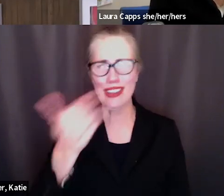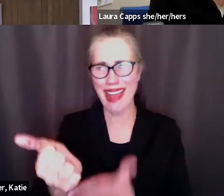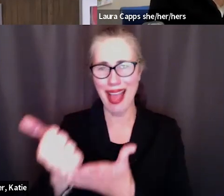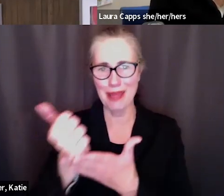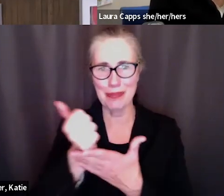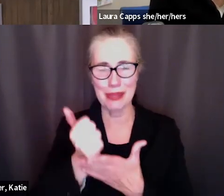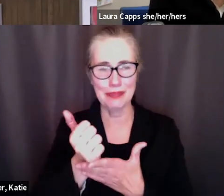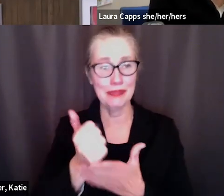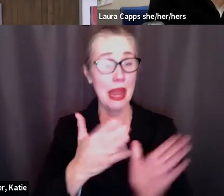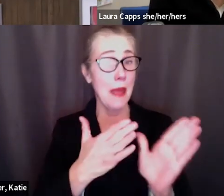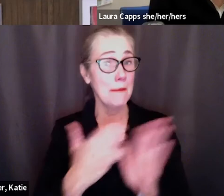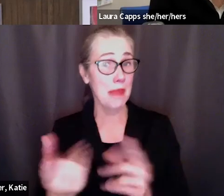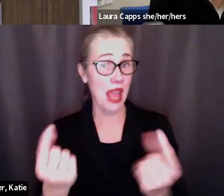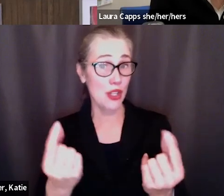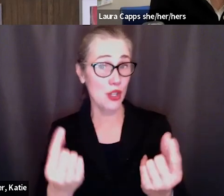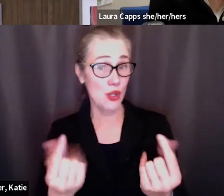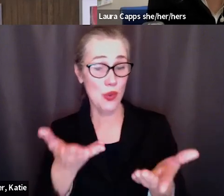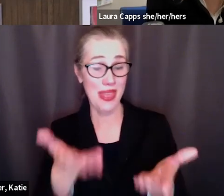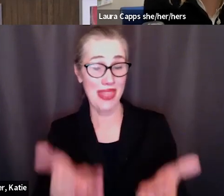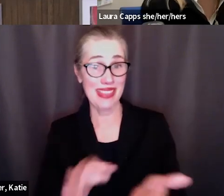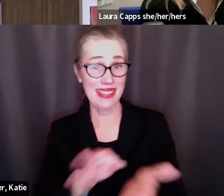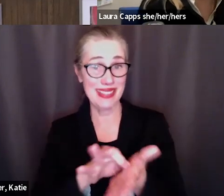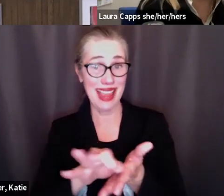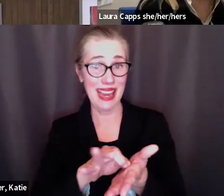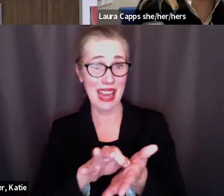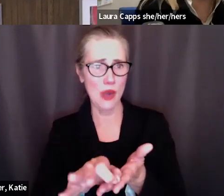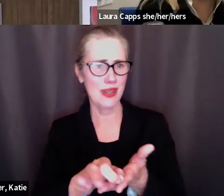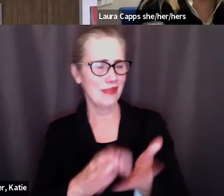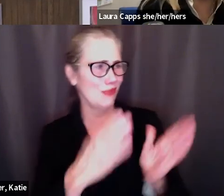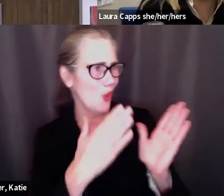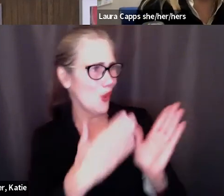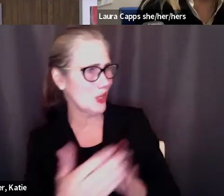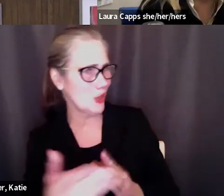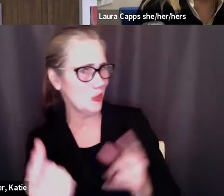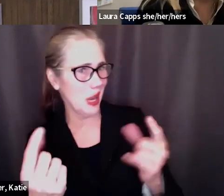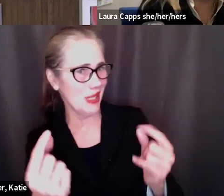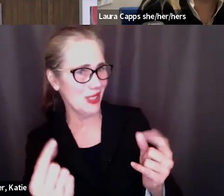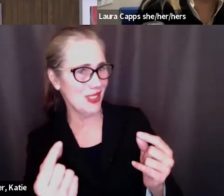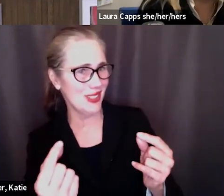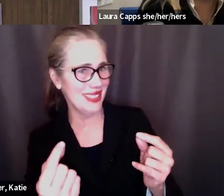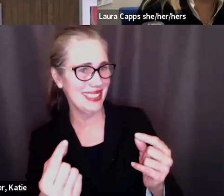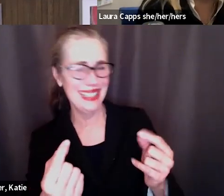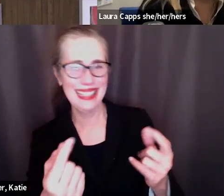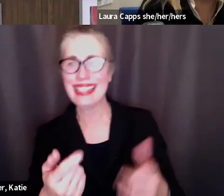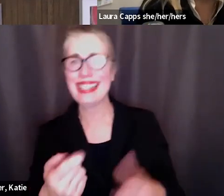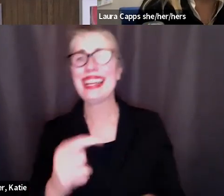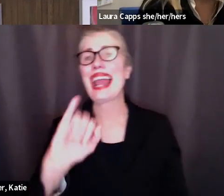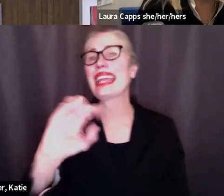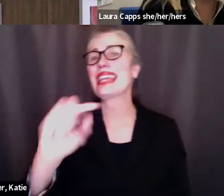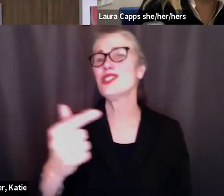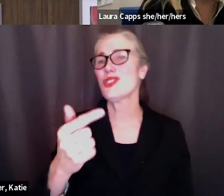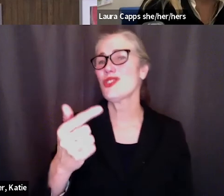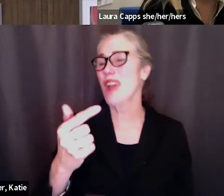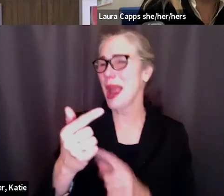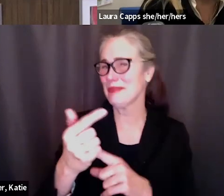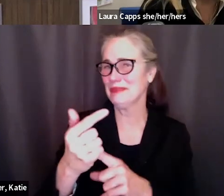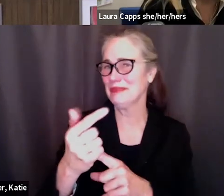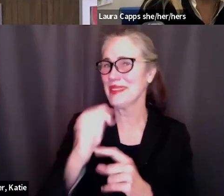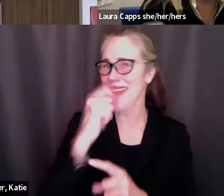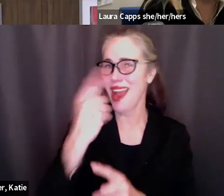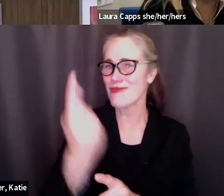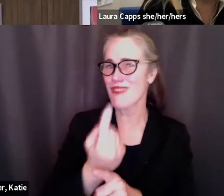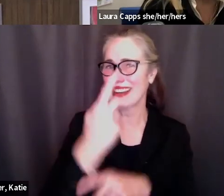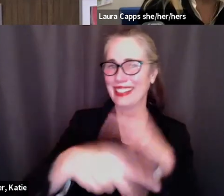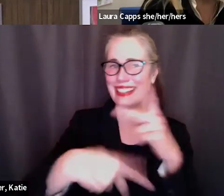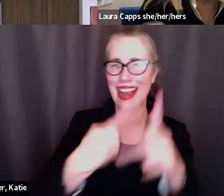what do i plan to do with this you may ask what do you plan to do just another instagram account what i have noticed is a lot